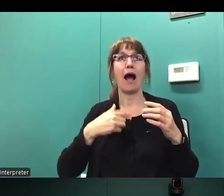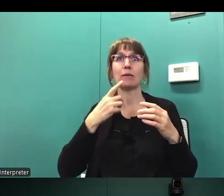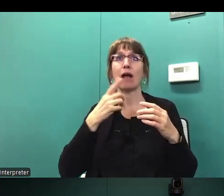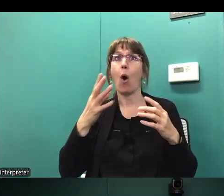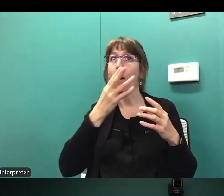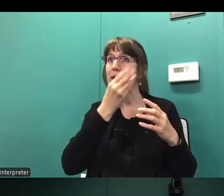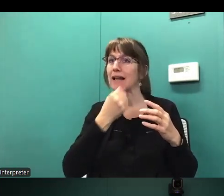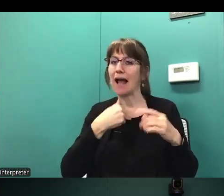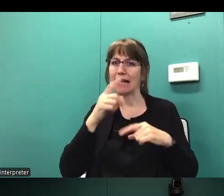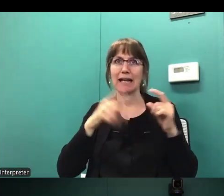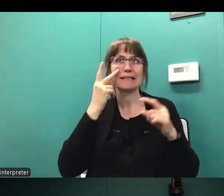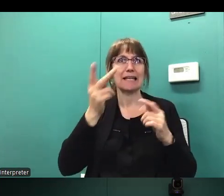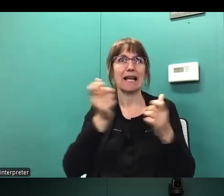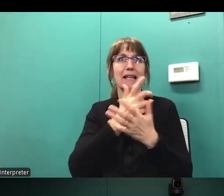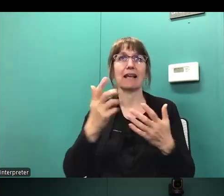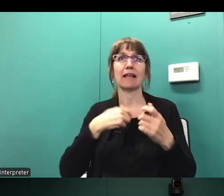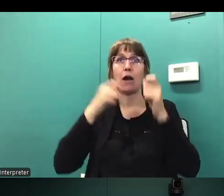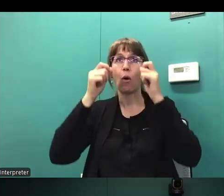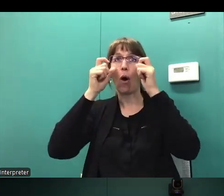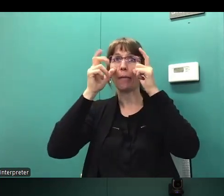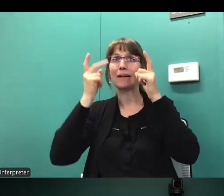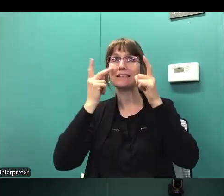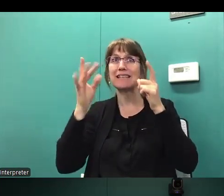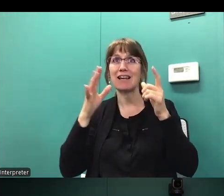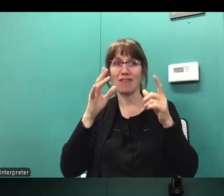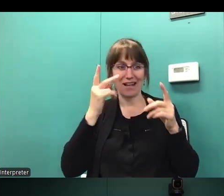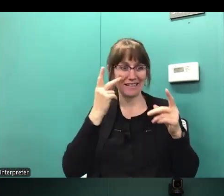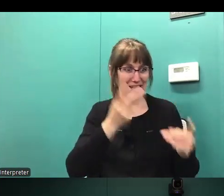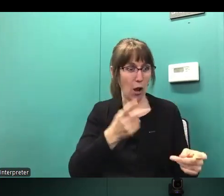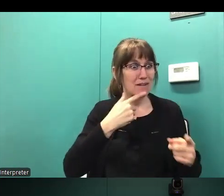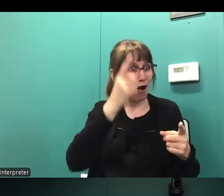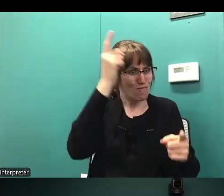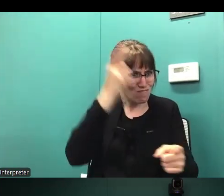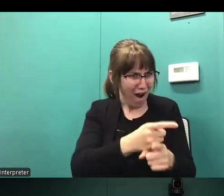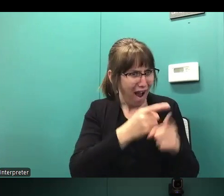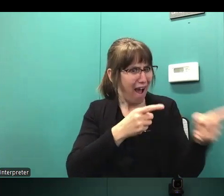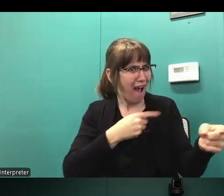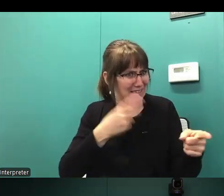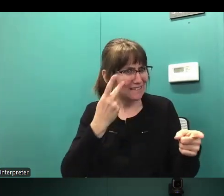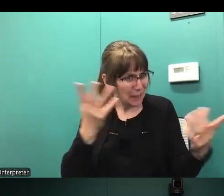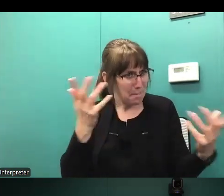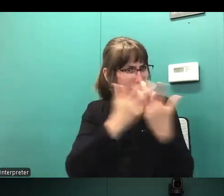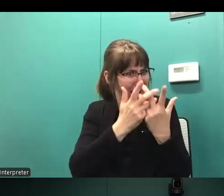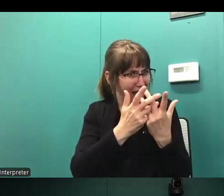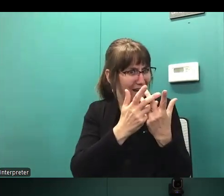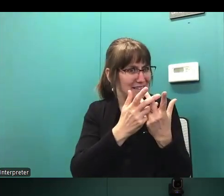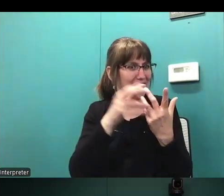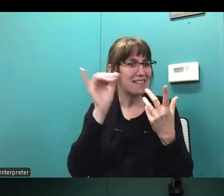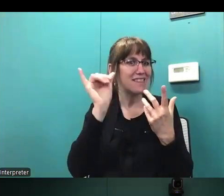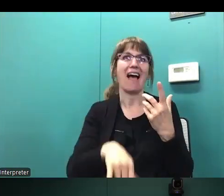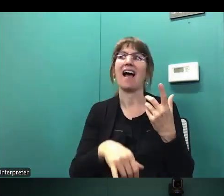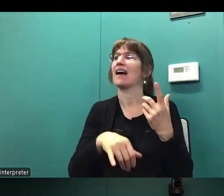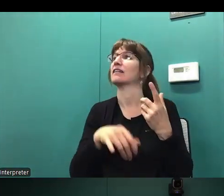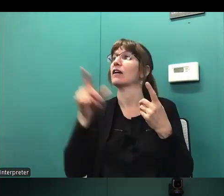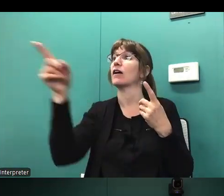like, all over my eyes and see if you're like, you're right, you just said that or whatever, just like you said. I think that's really